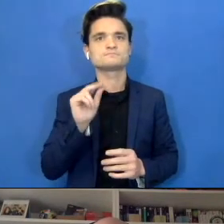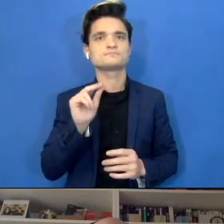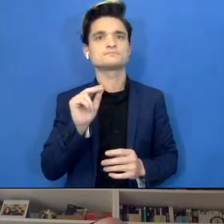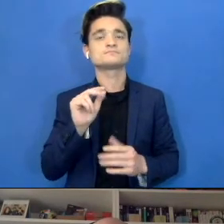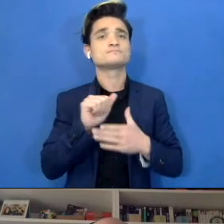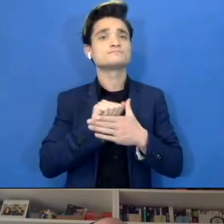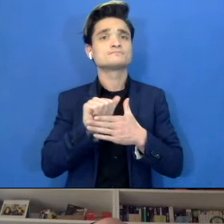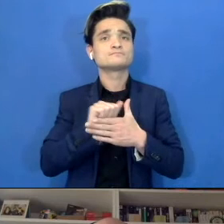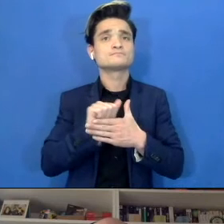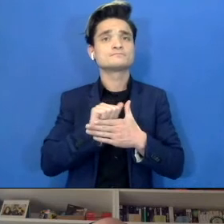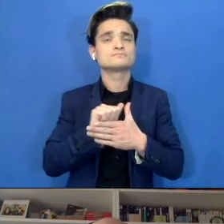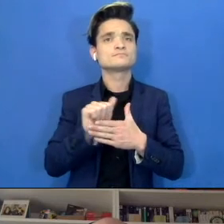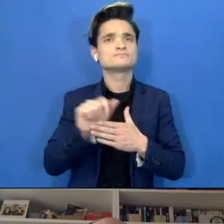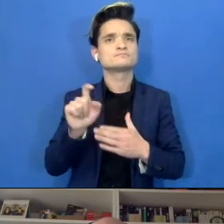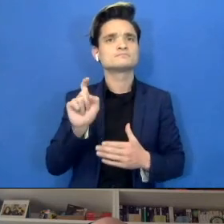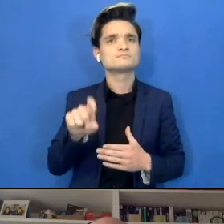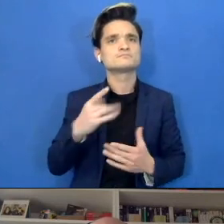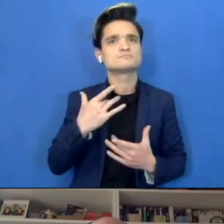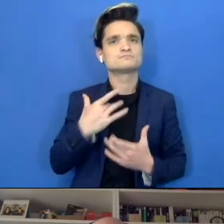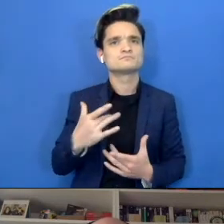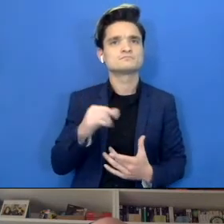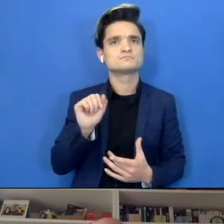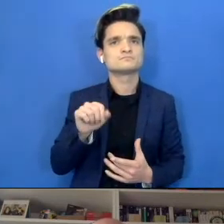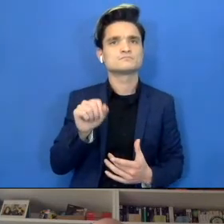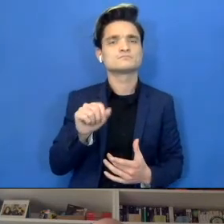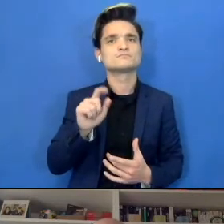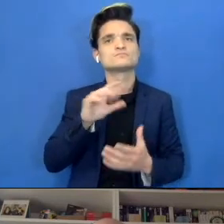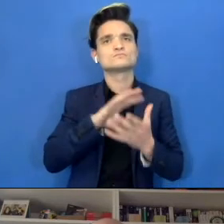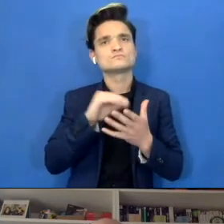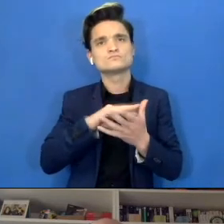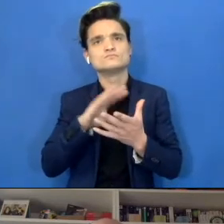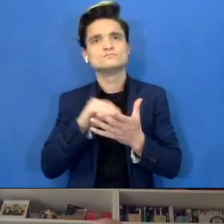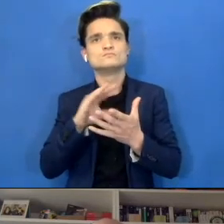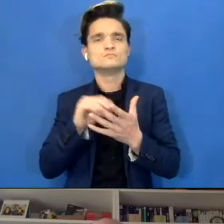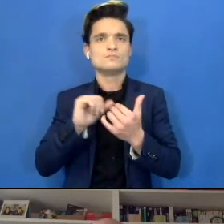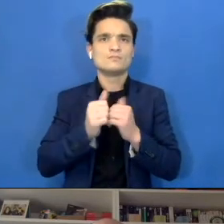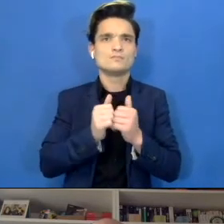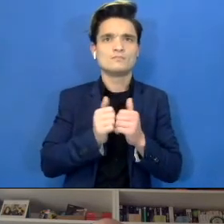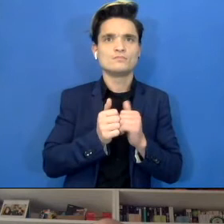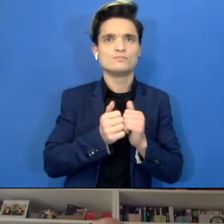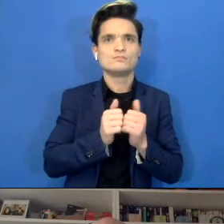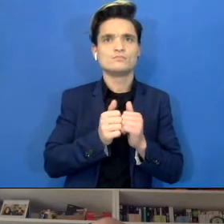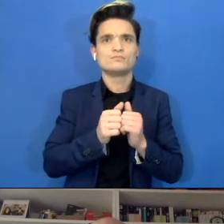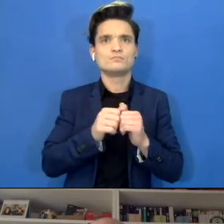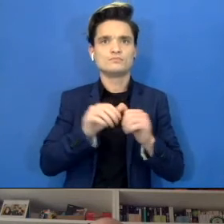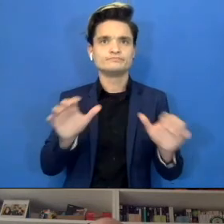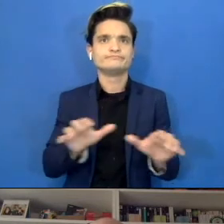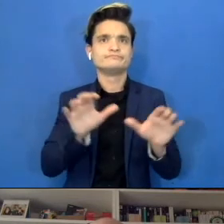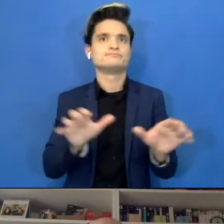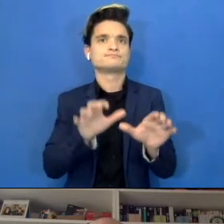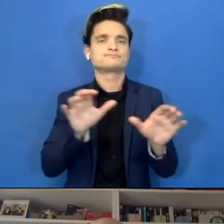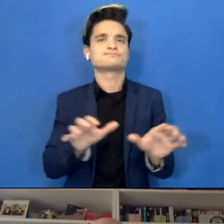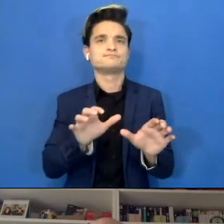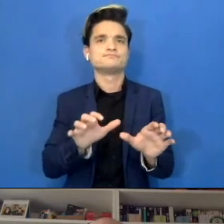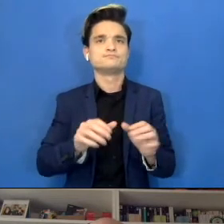weeks to learn a slap, like doing it over and over and over again. So yeah, I wouldn't even get to that point where